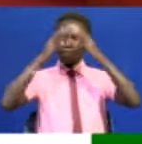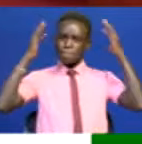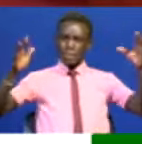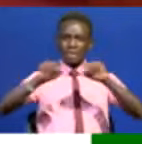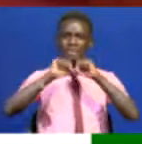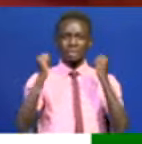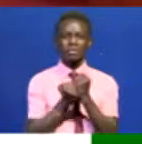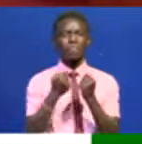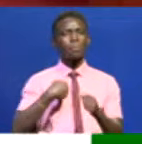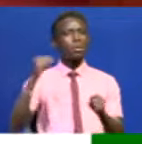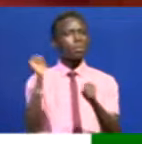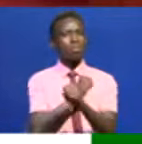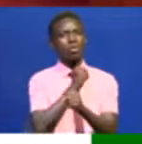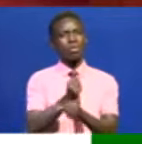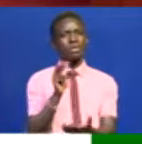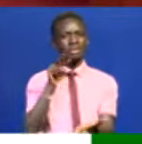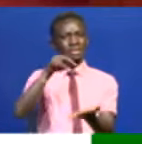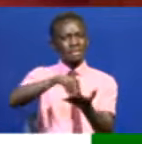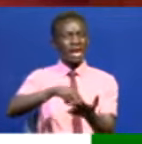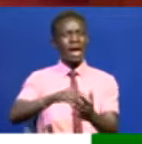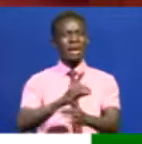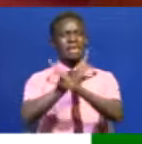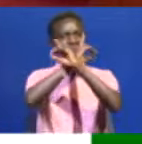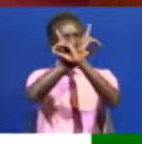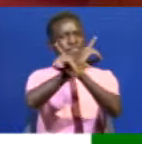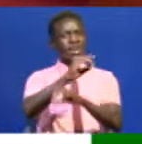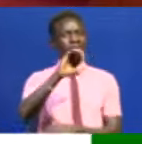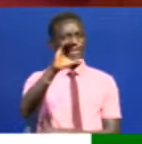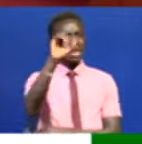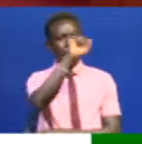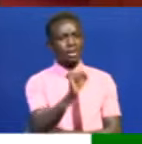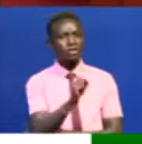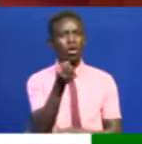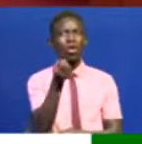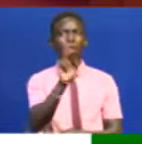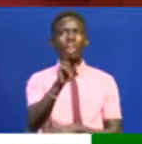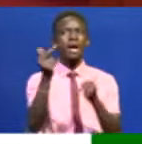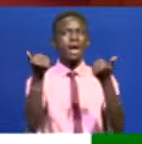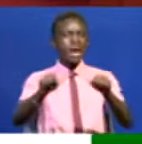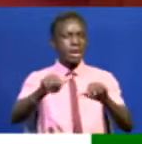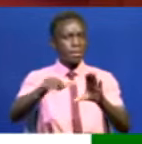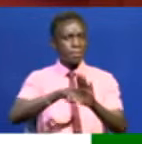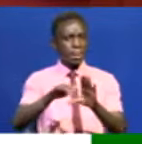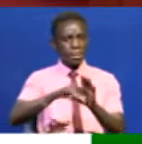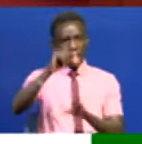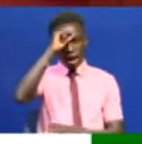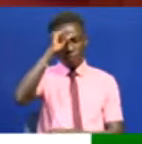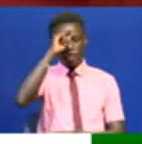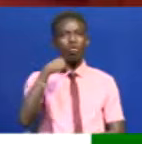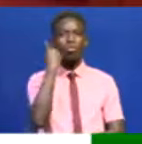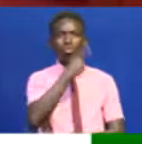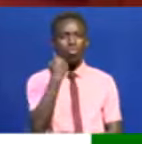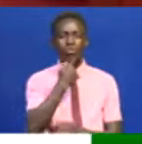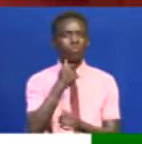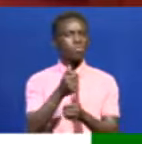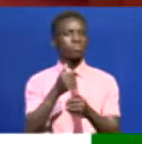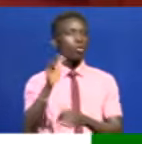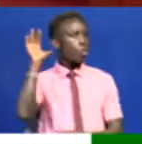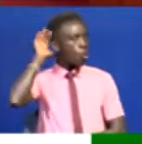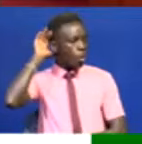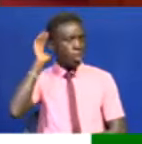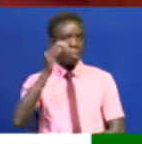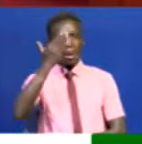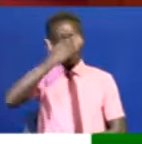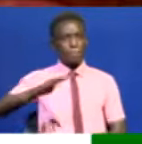to defend a cabinet secretary or indeed any member of government who is contemptuous of the house and contemptuous of the